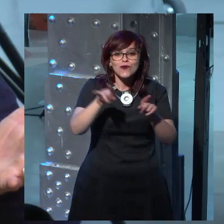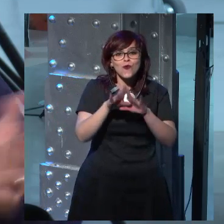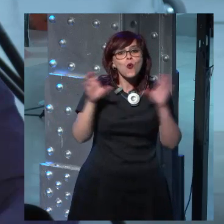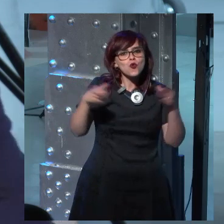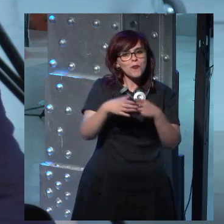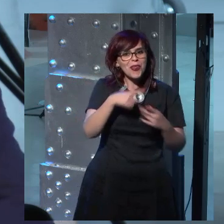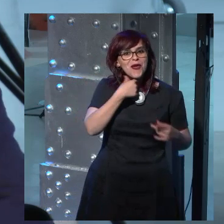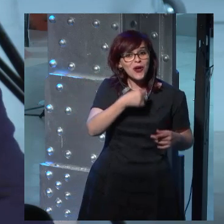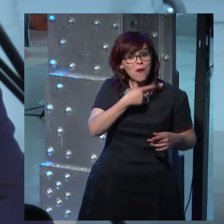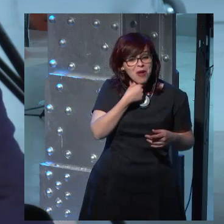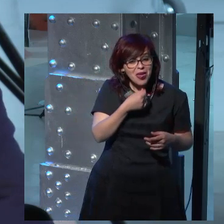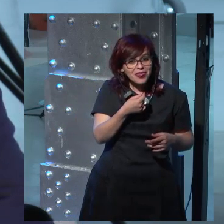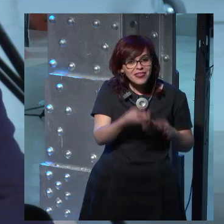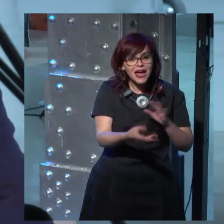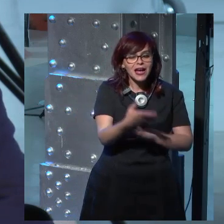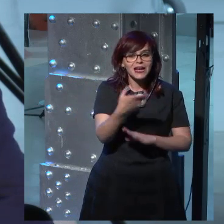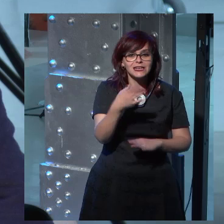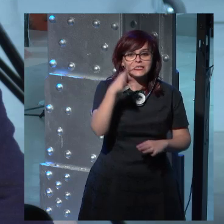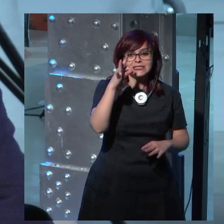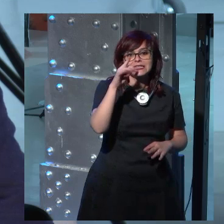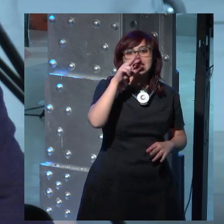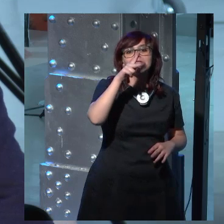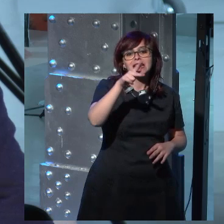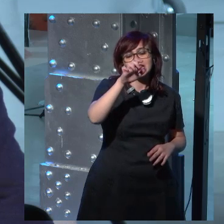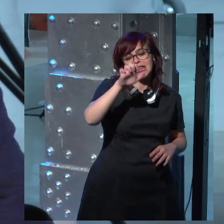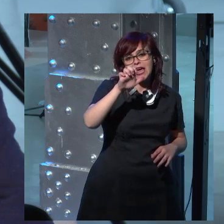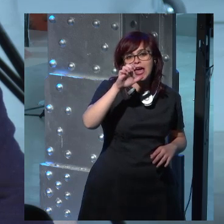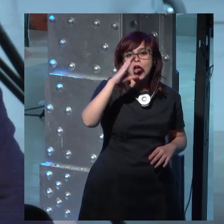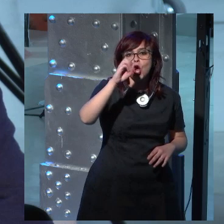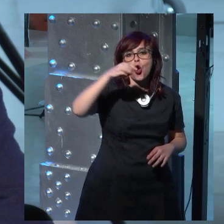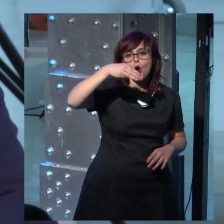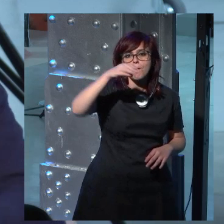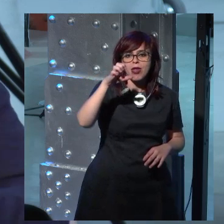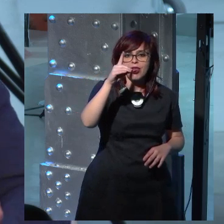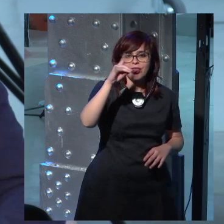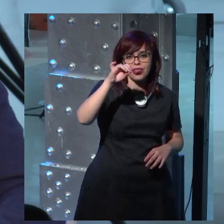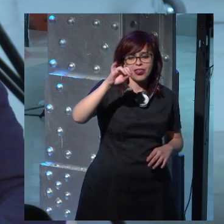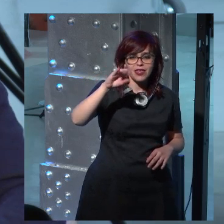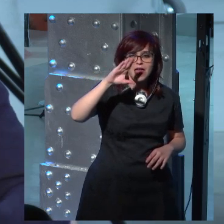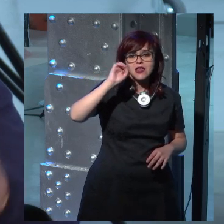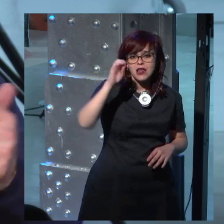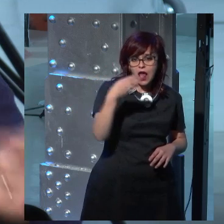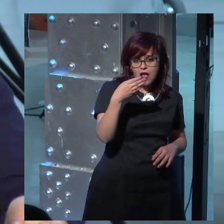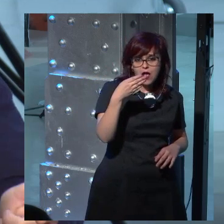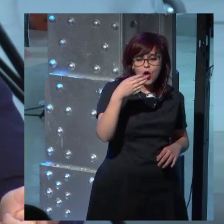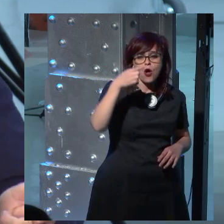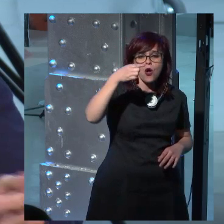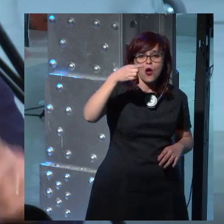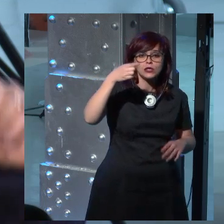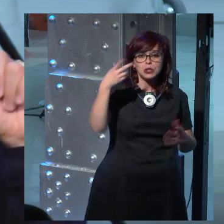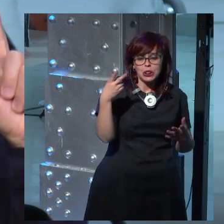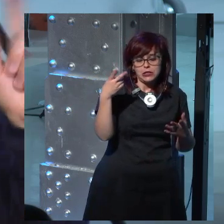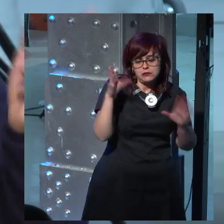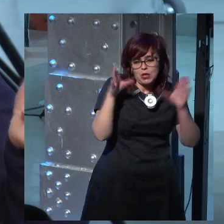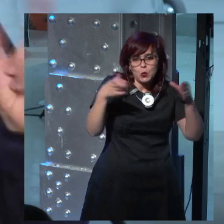It's some of the funniest stuff ever put on record. The Credibility Gap was Michael McKean, David